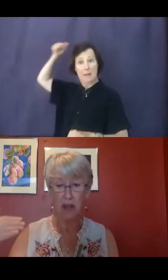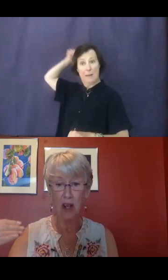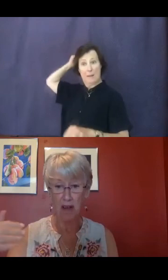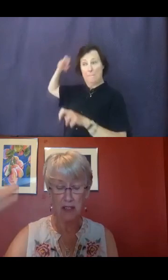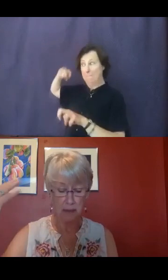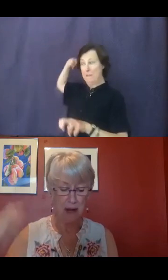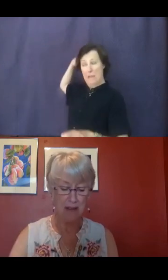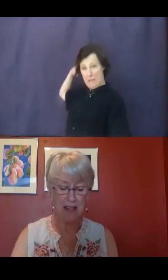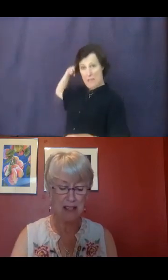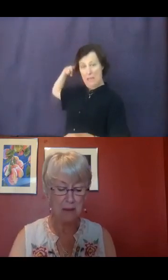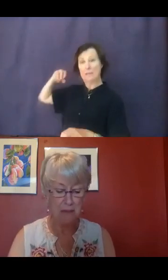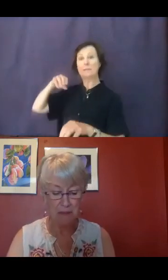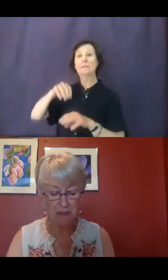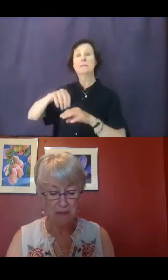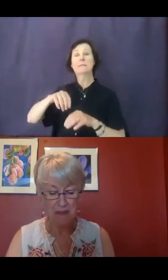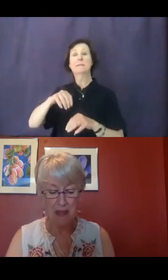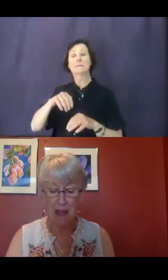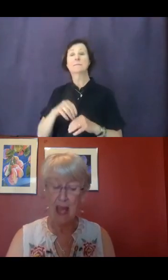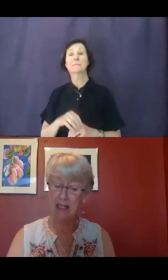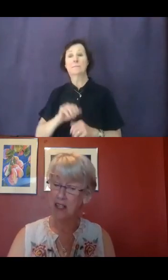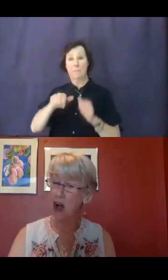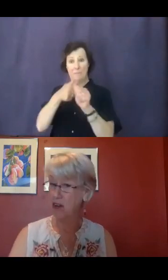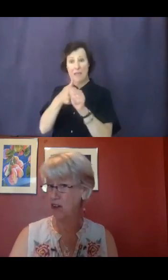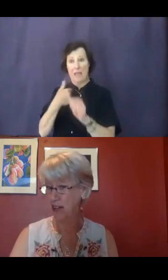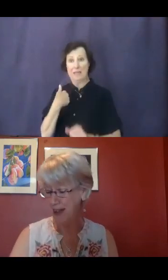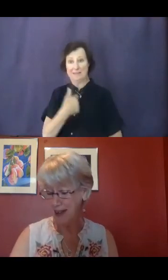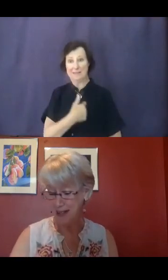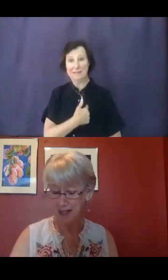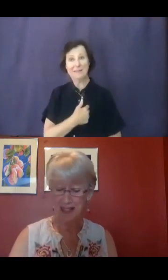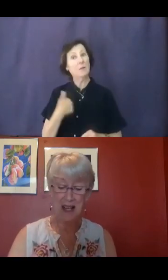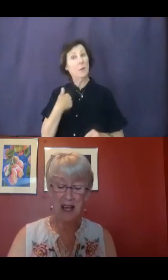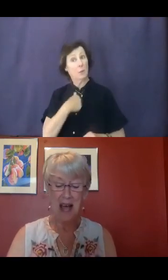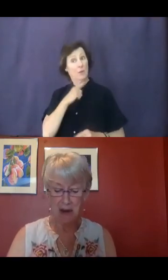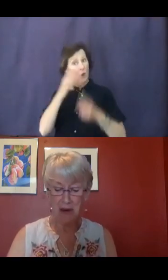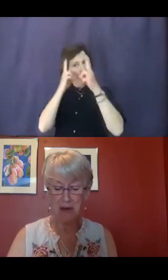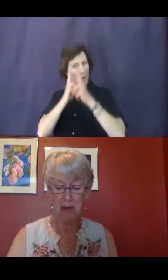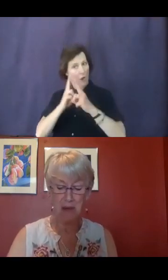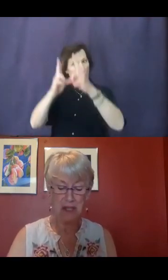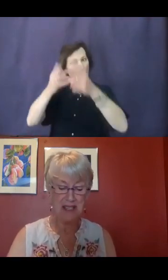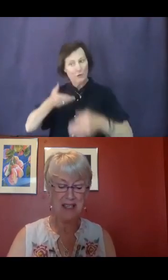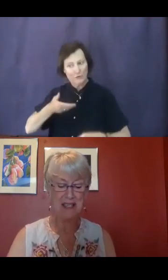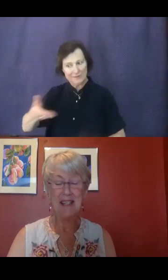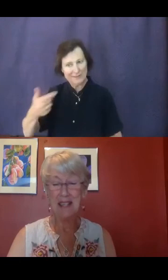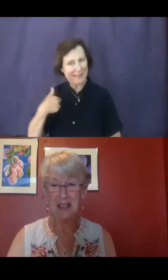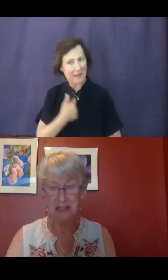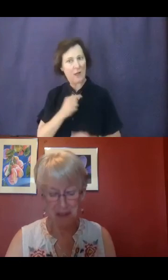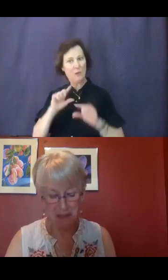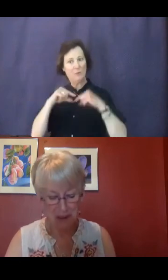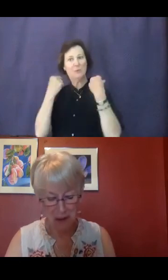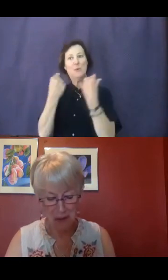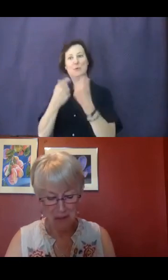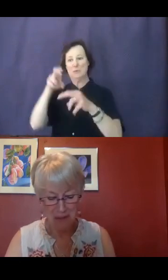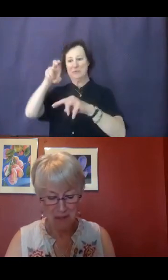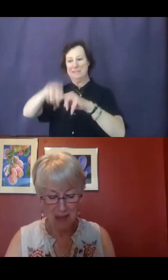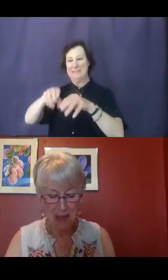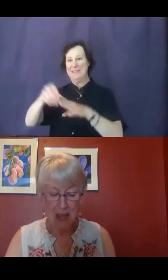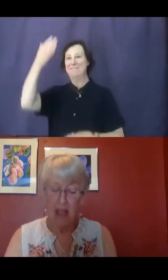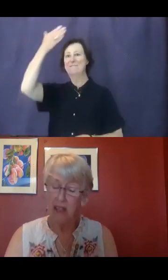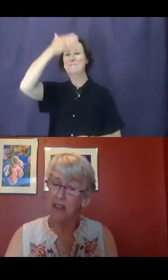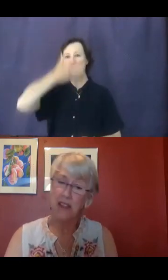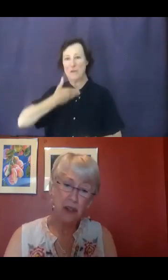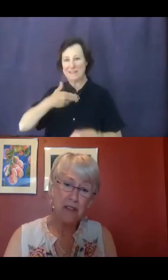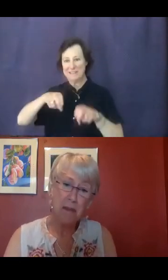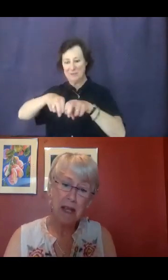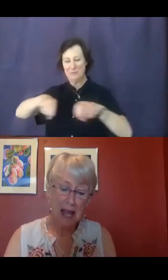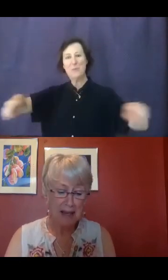or in the lofts above us. As honored guests, our group was seated in the front row.